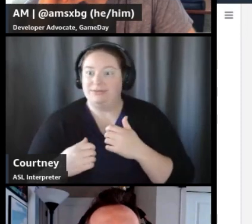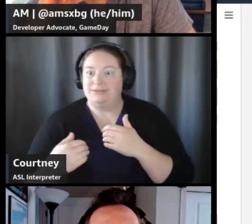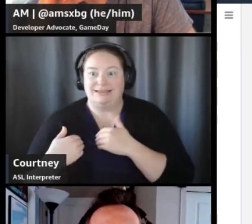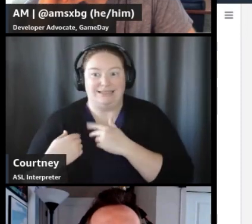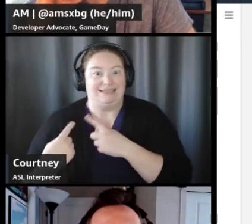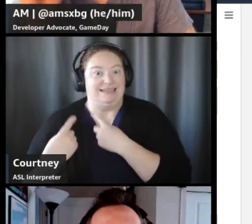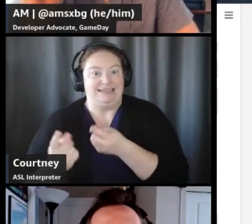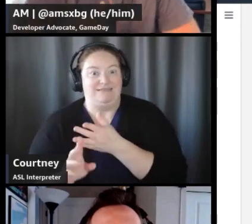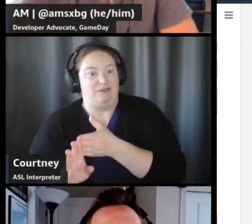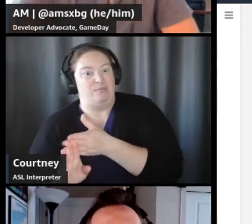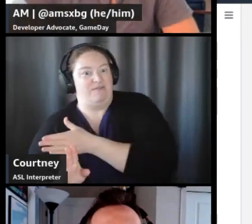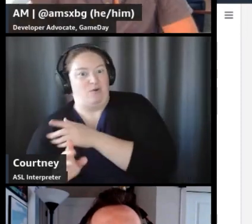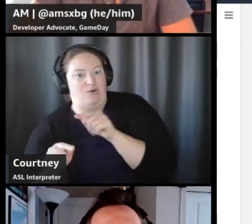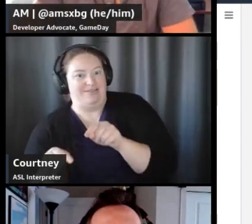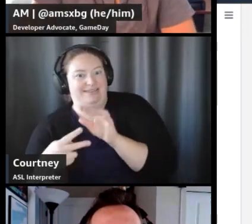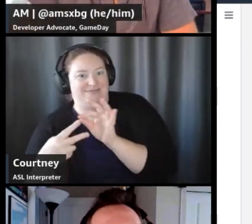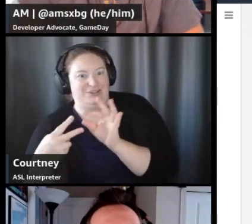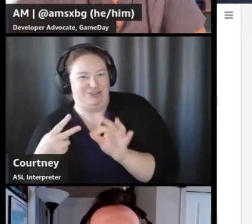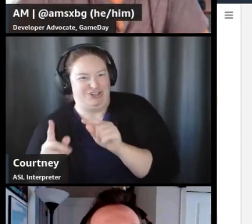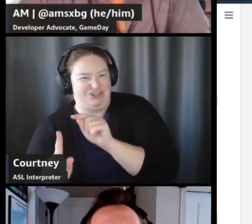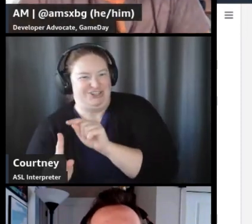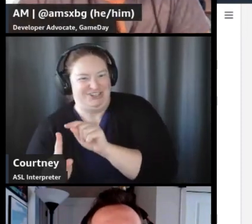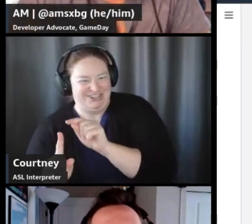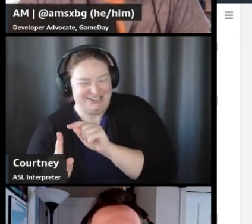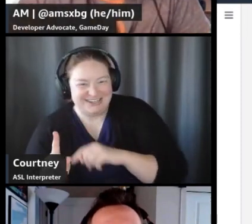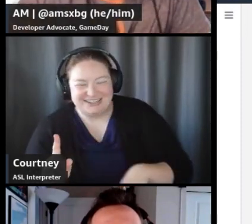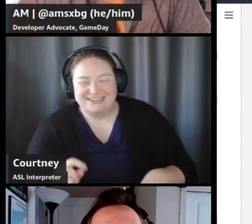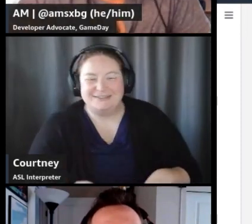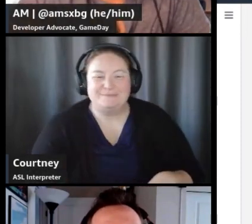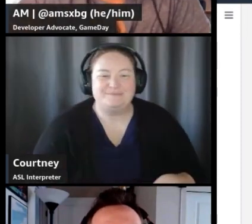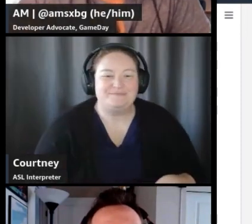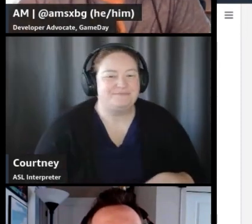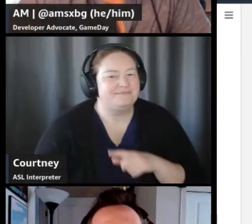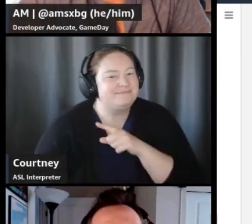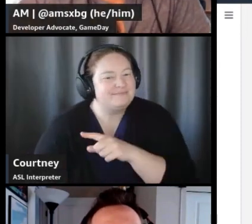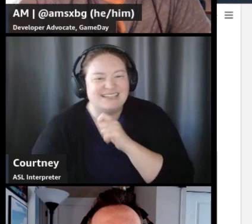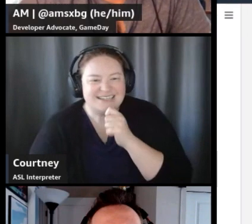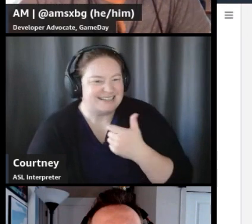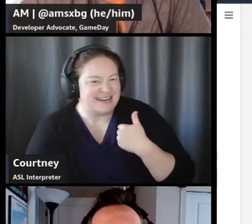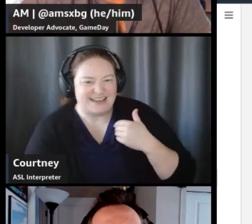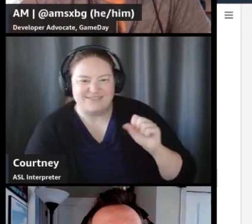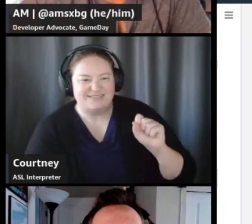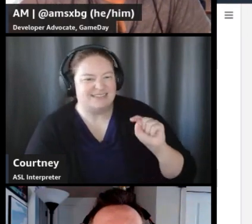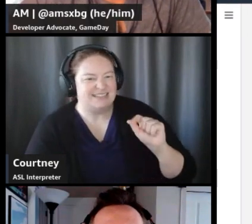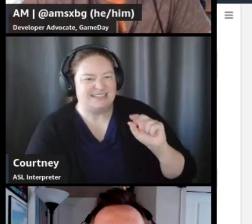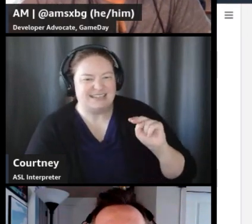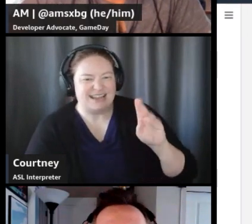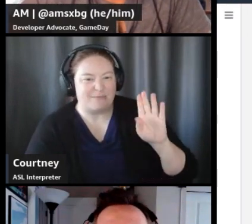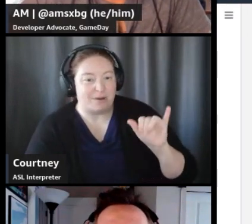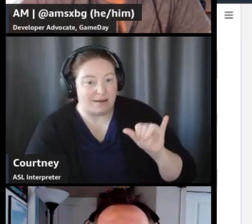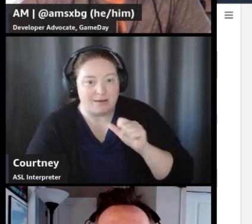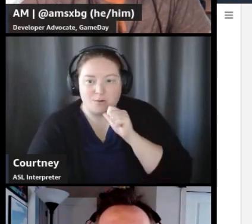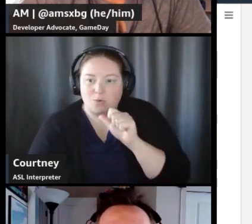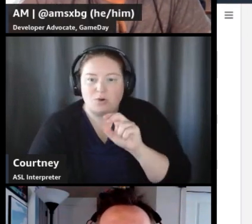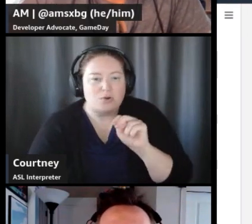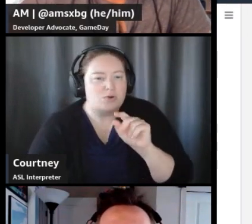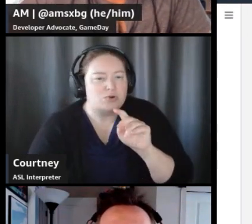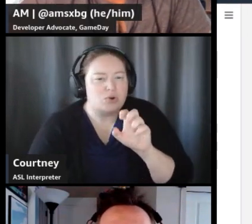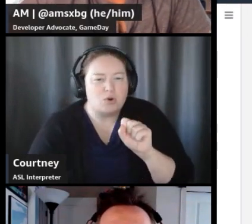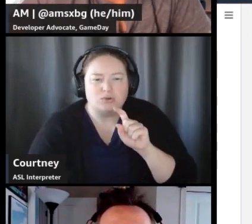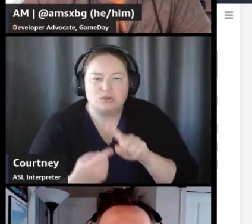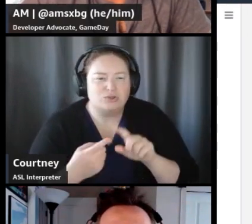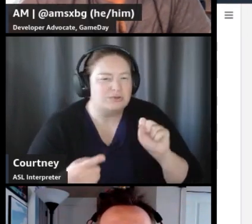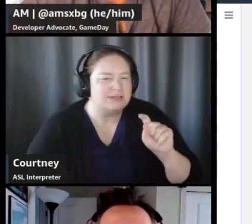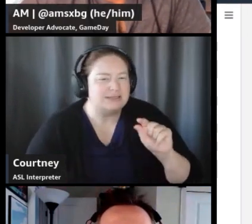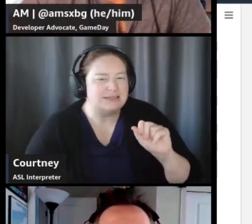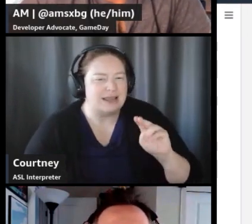feature was released. It doesn't have a standby. It will not put nodes into the standby nodes at all,